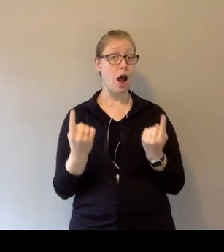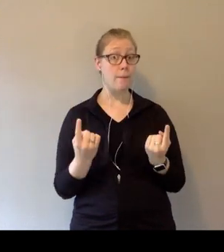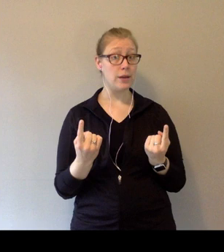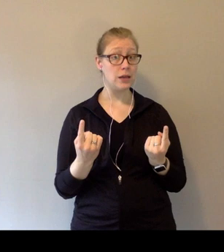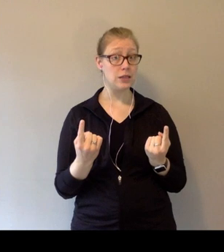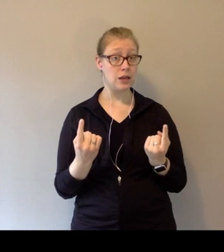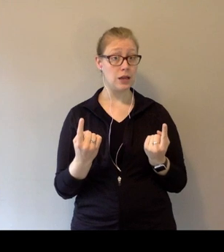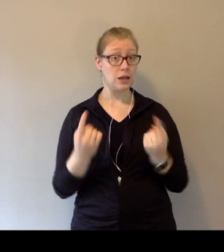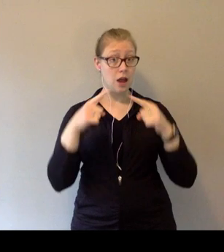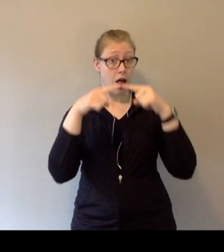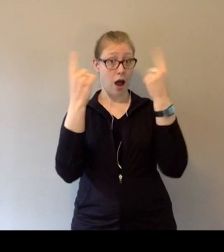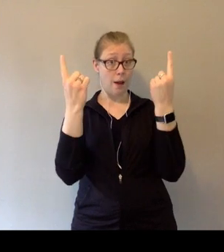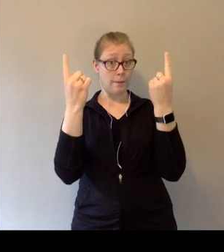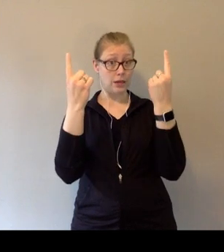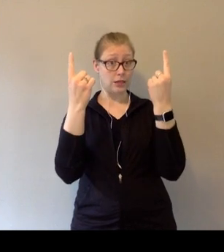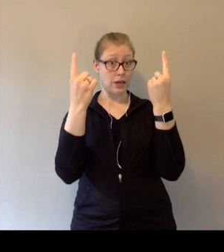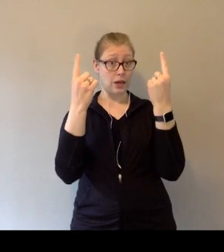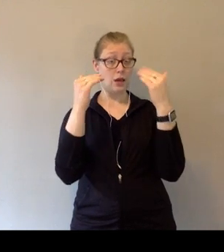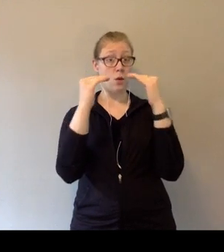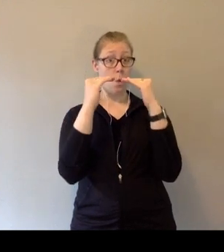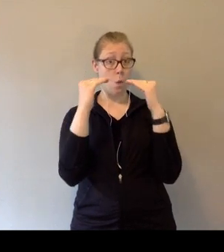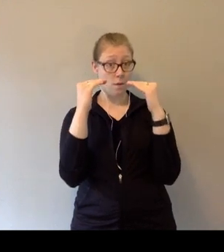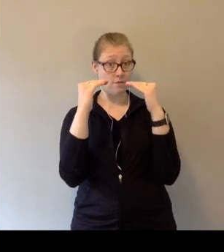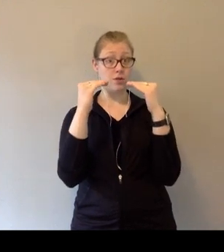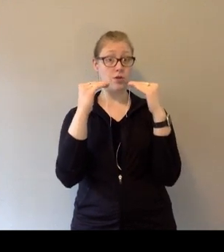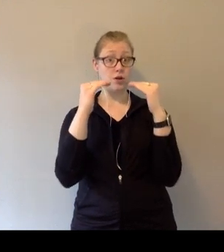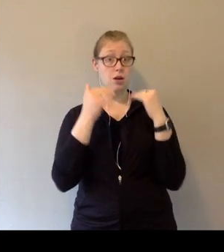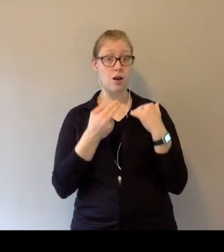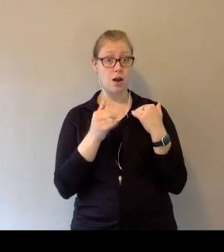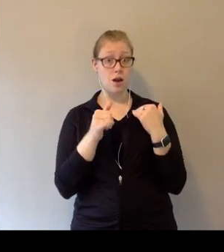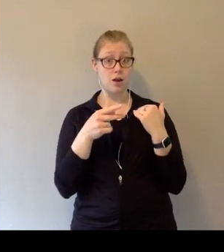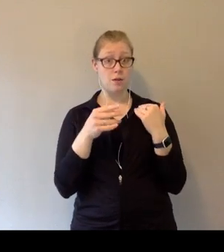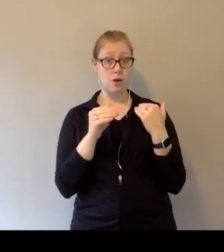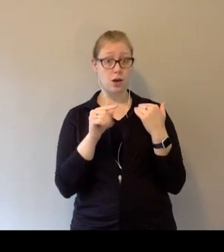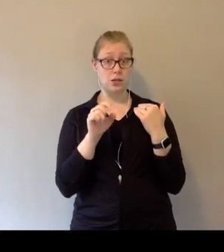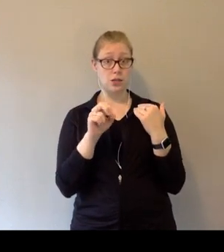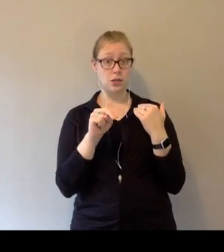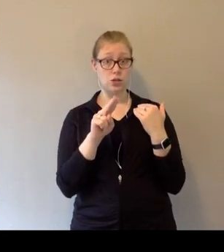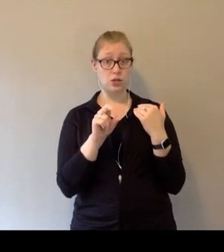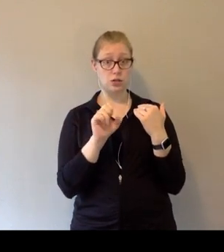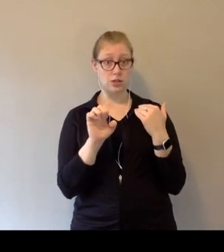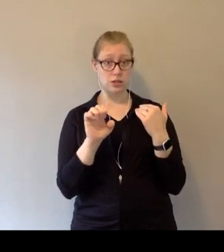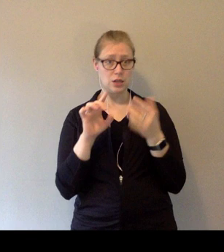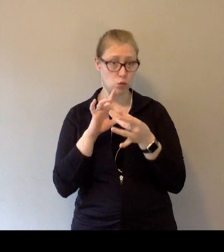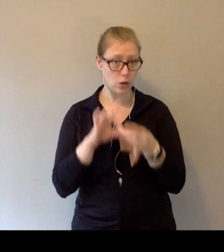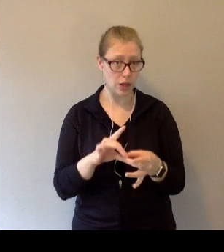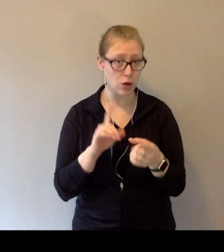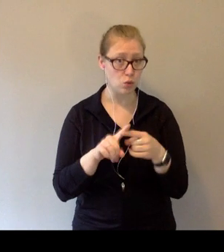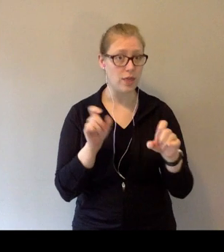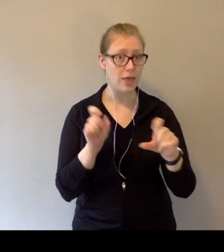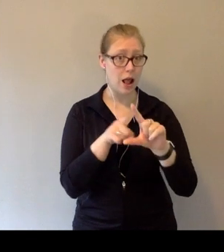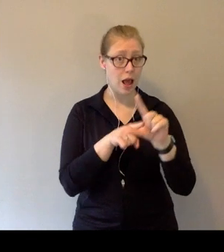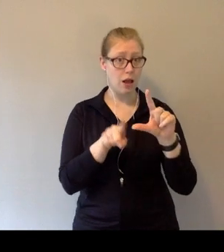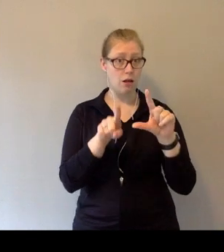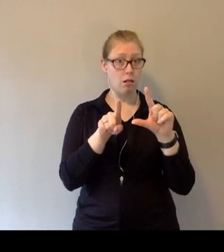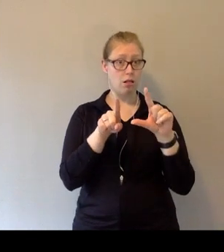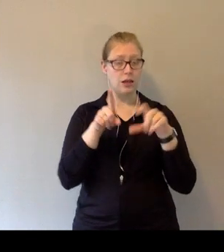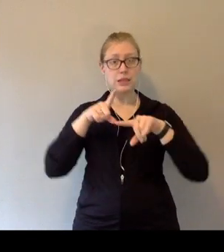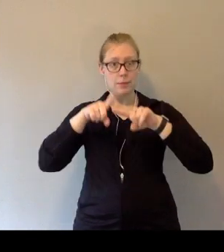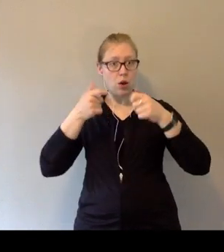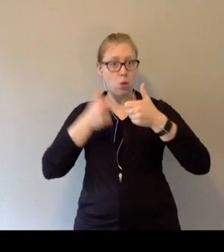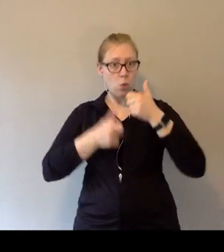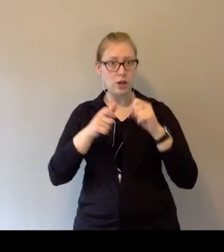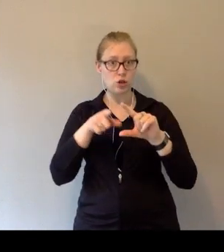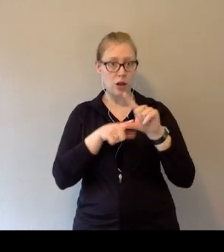be, if I'm looking at angle E, it's always relative to the angle that you're looking at. So opposite